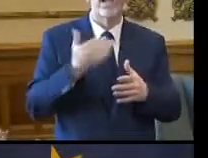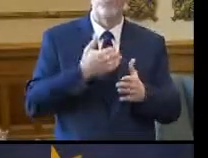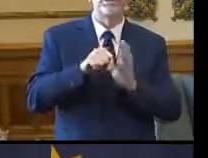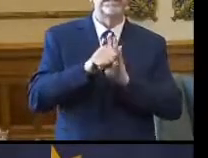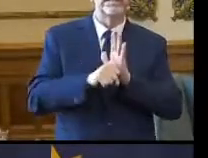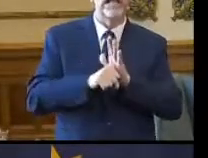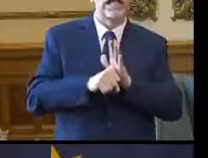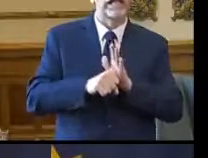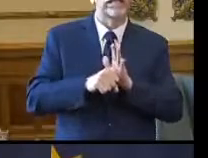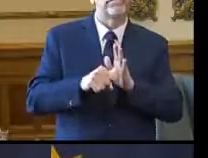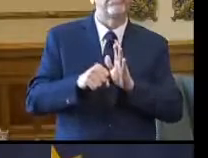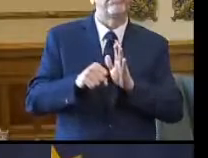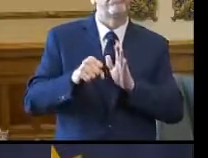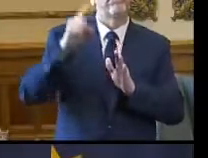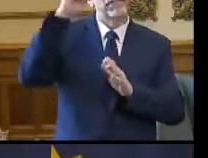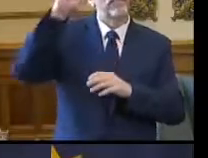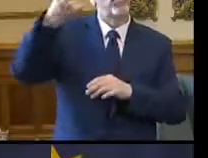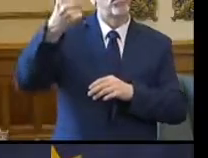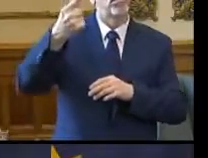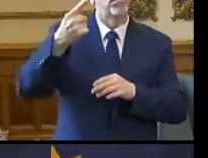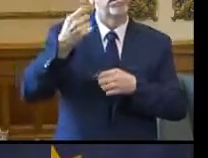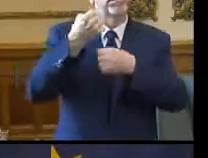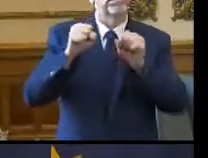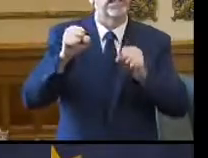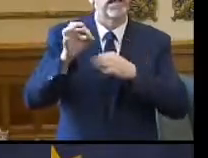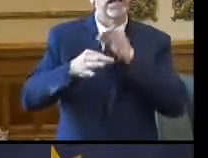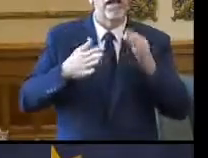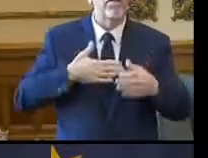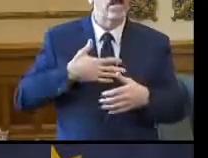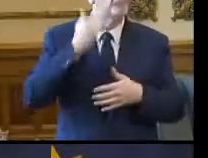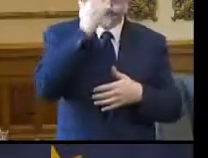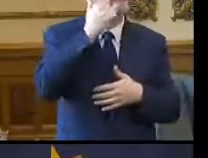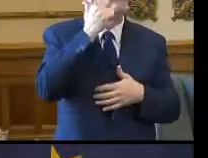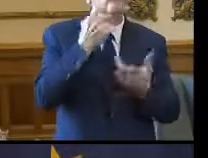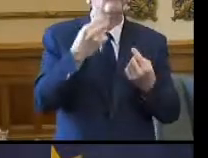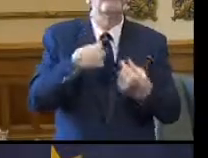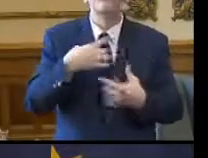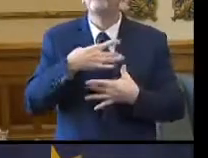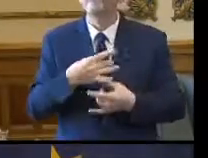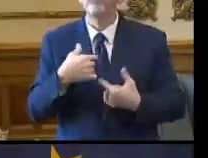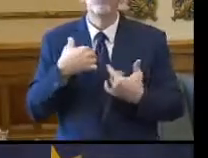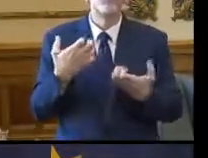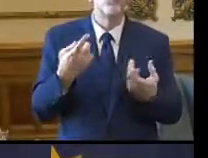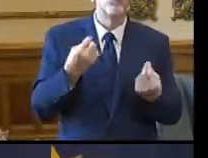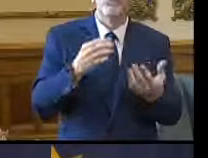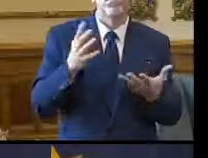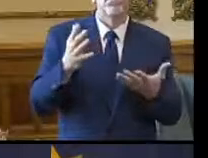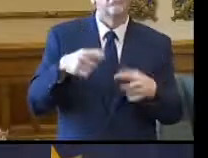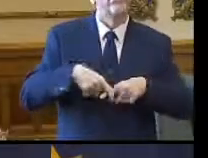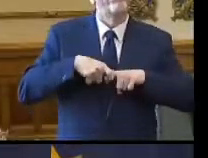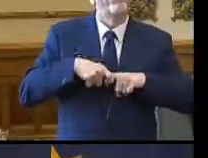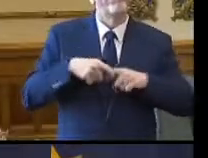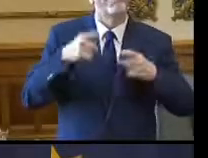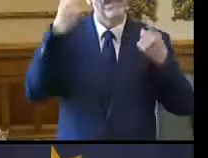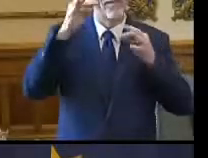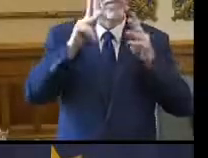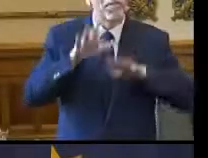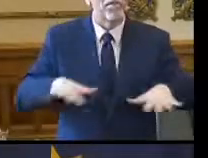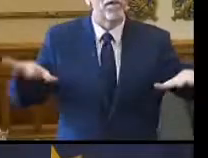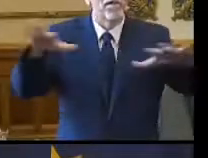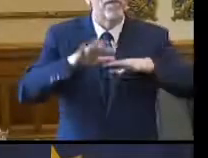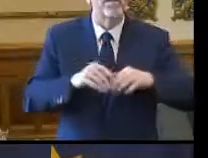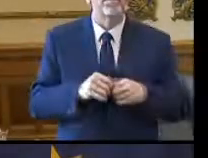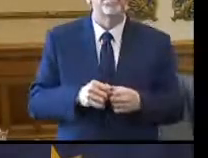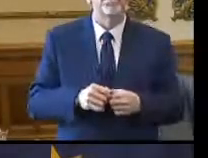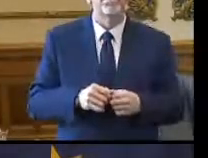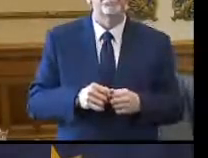Samaritan Hospital in Vincennes. Also joining us tonight is Dr. Doreen Hoynicki. She's the Director of the Vigo County's Emergency